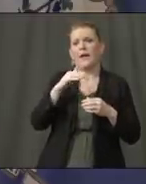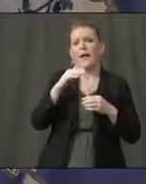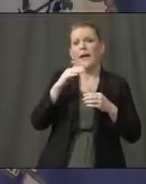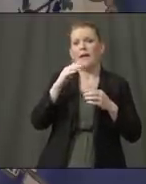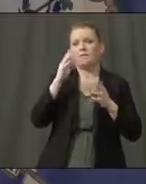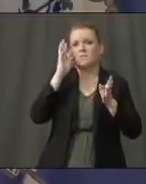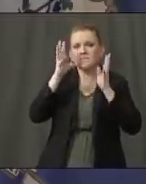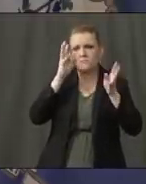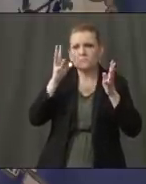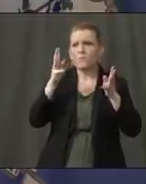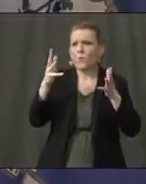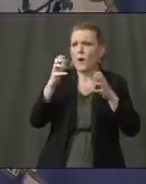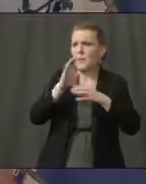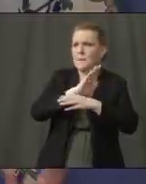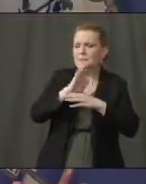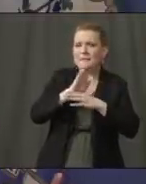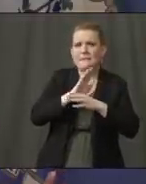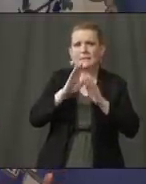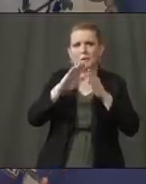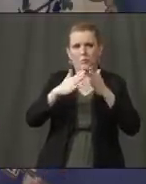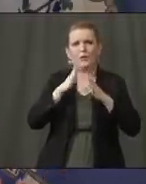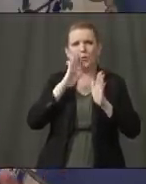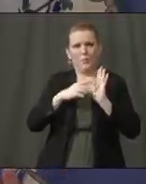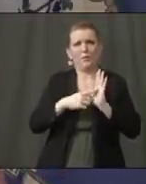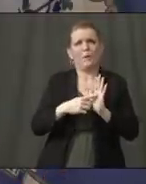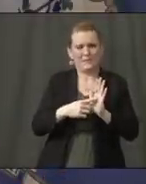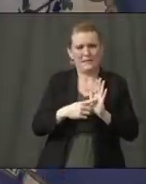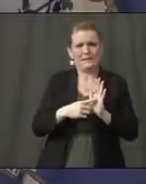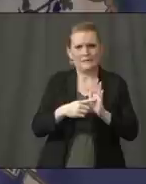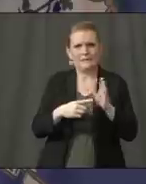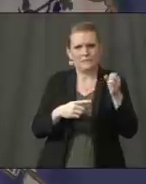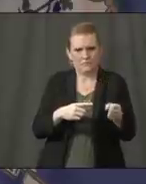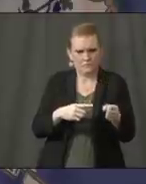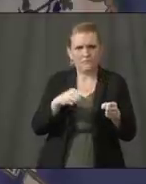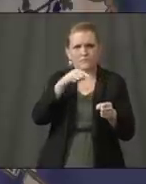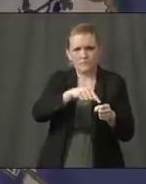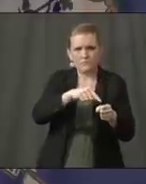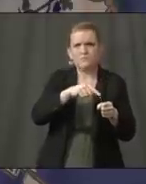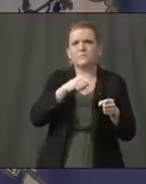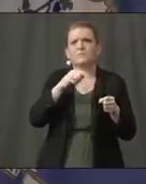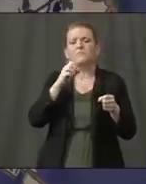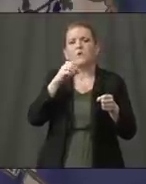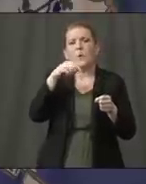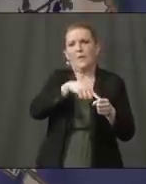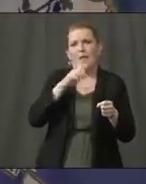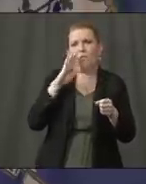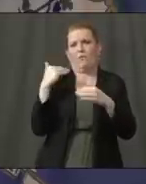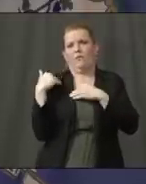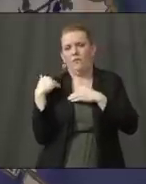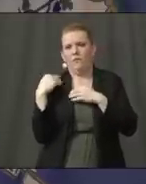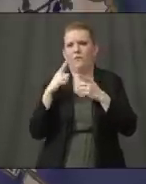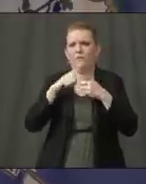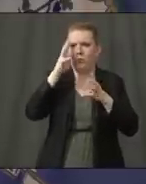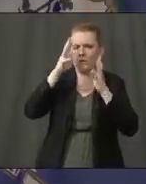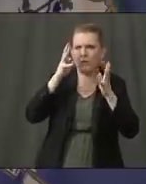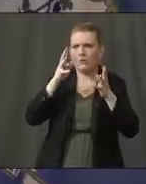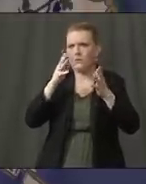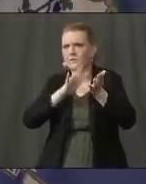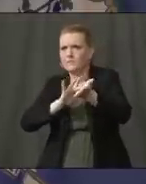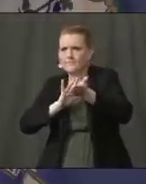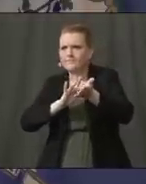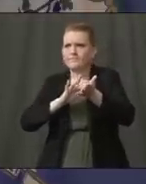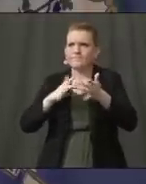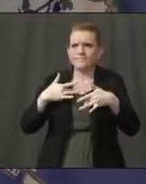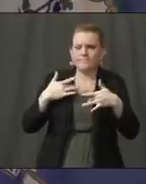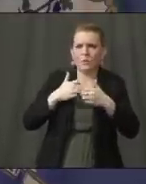of feedback from small as well as large business all over the state. Let them know what our thinking is as we move towards